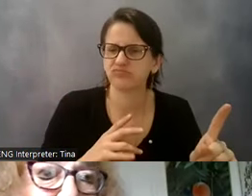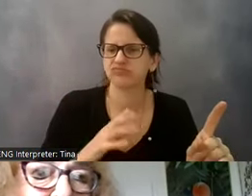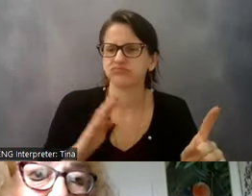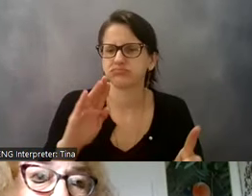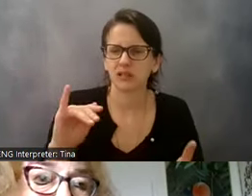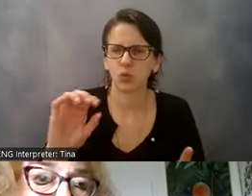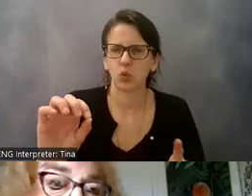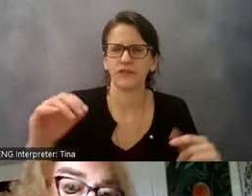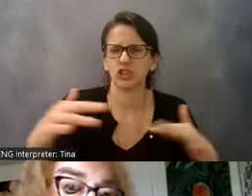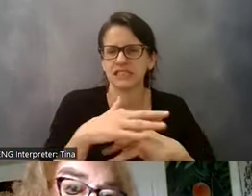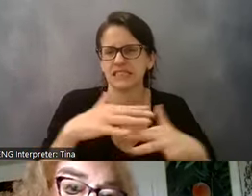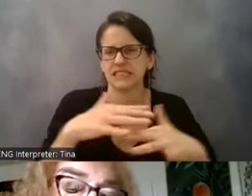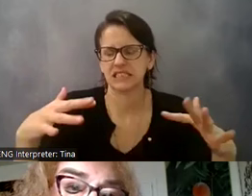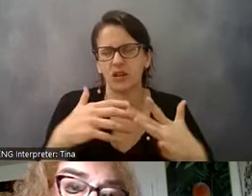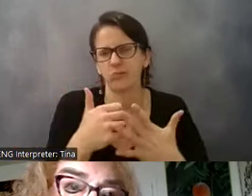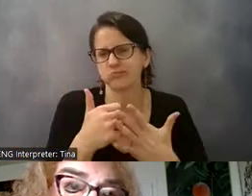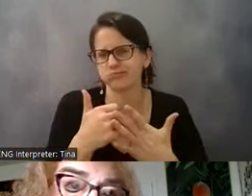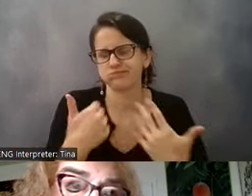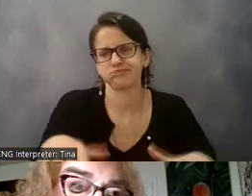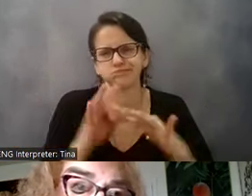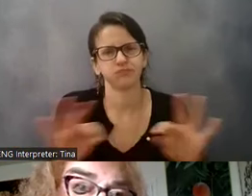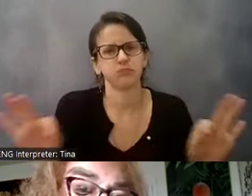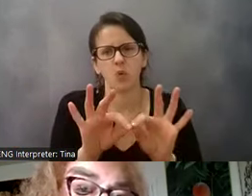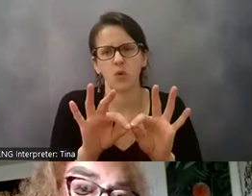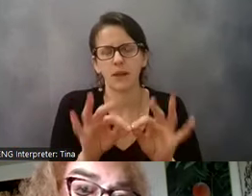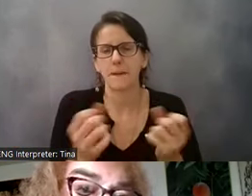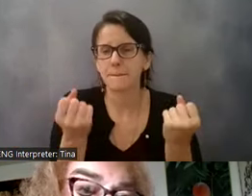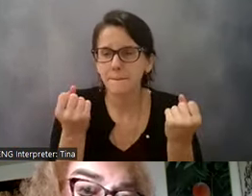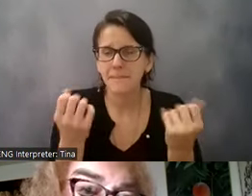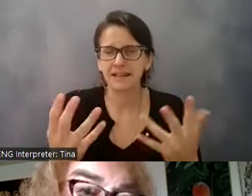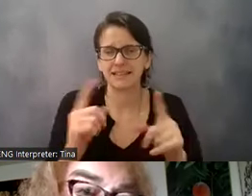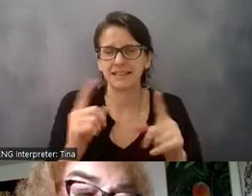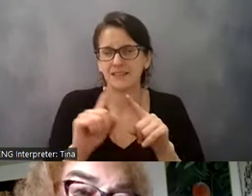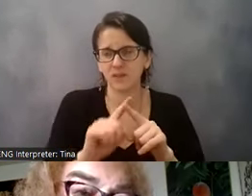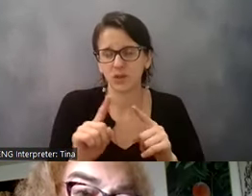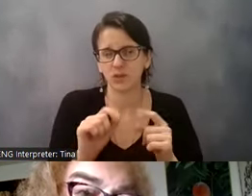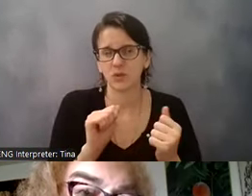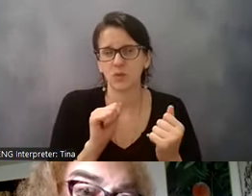Biodiversity really counts, and there's a lot of ways to go about it. Next slide, please.